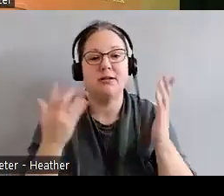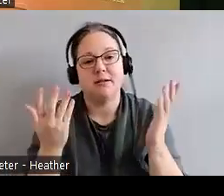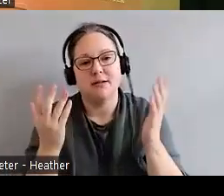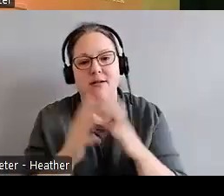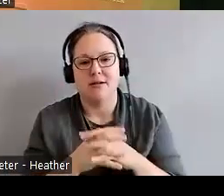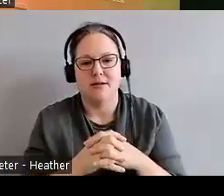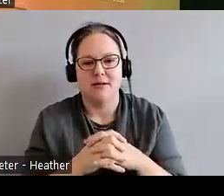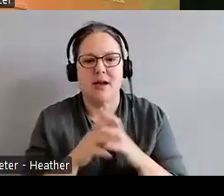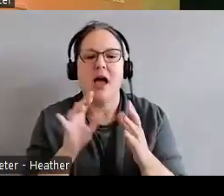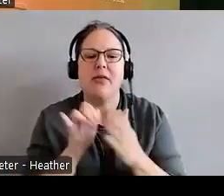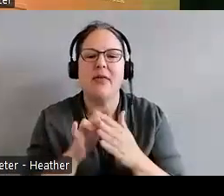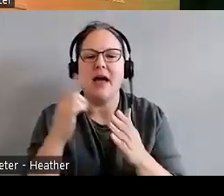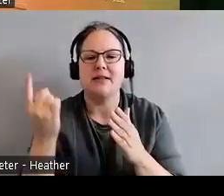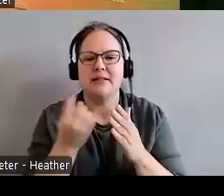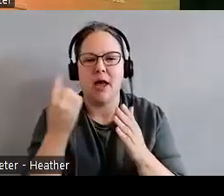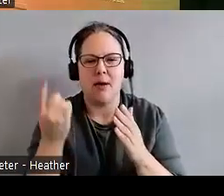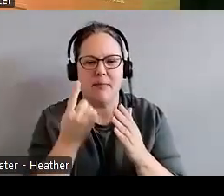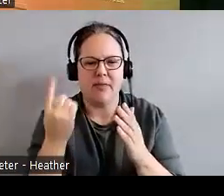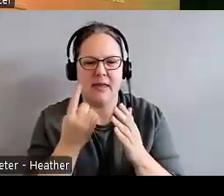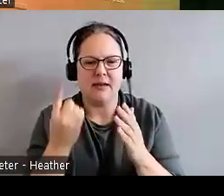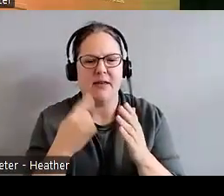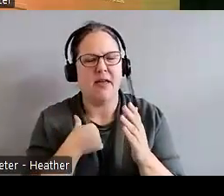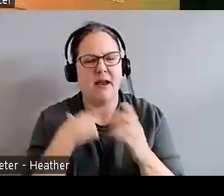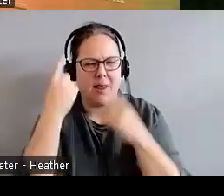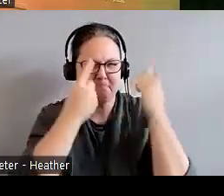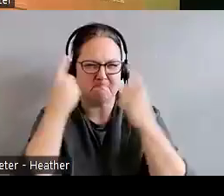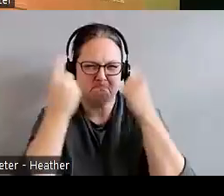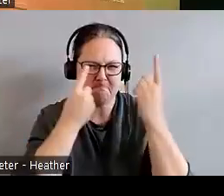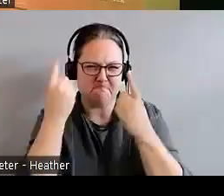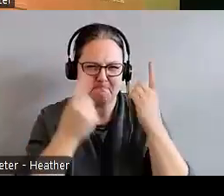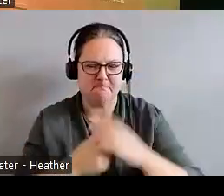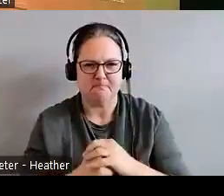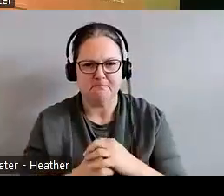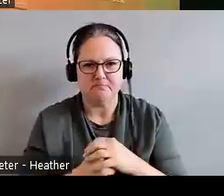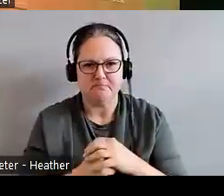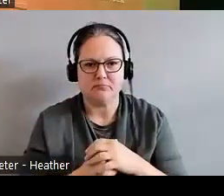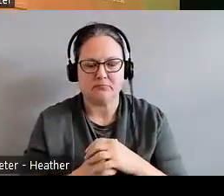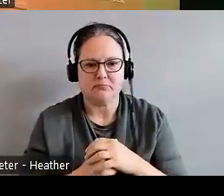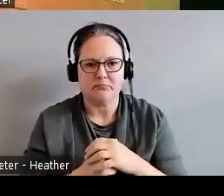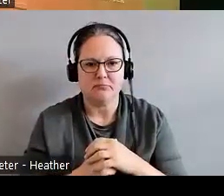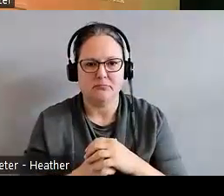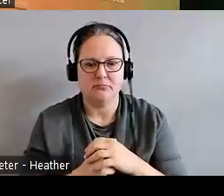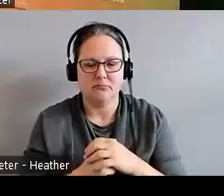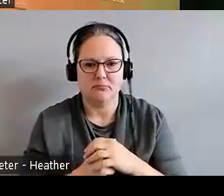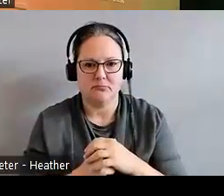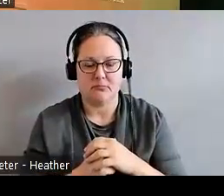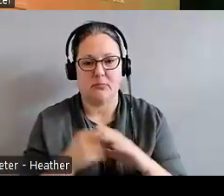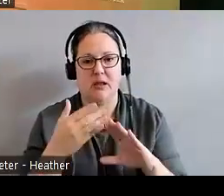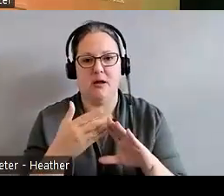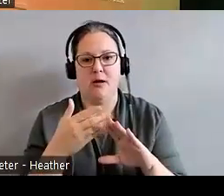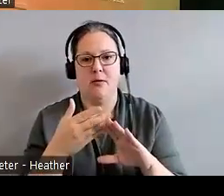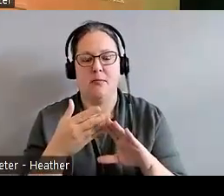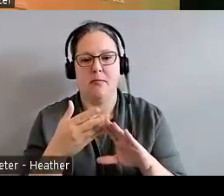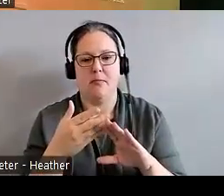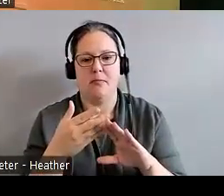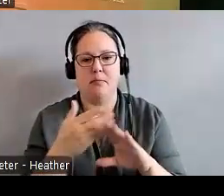something that I'm right now homing over. So, with that, before I run out of it, I wanted to talk about